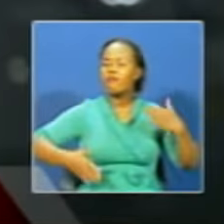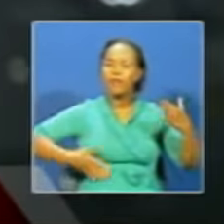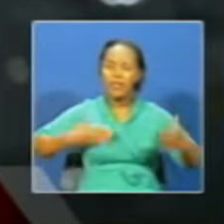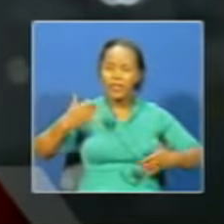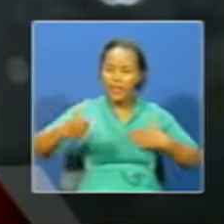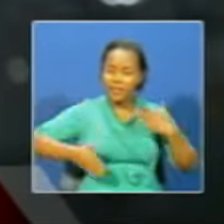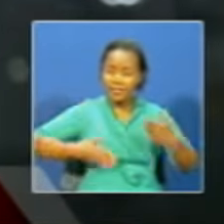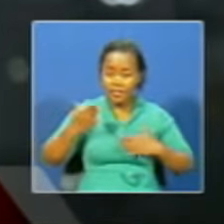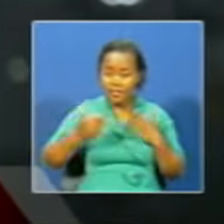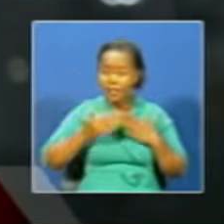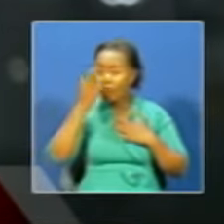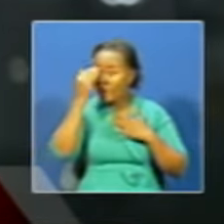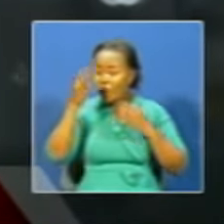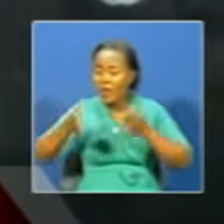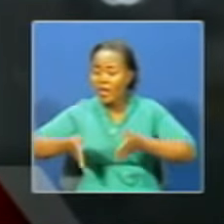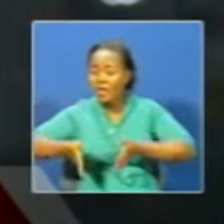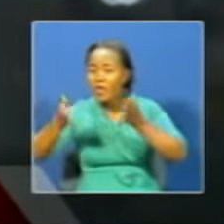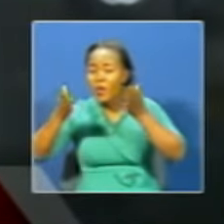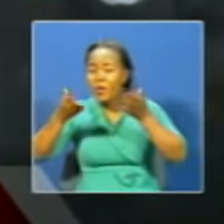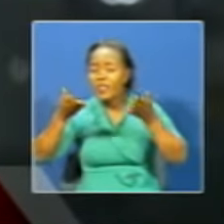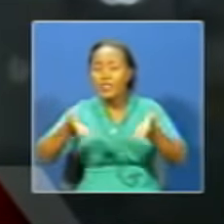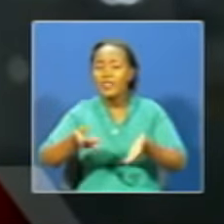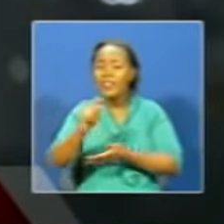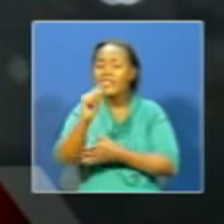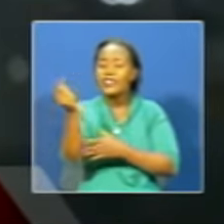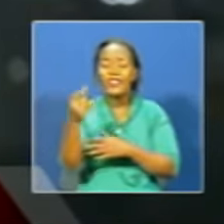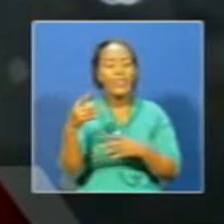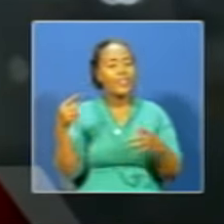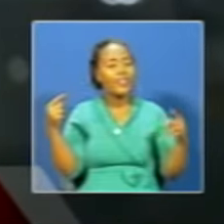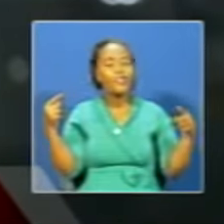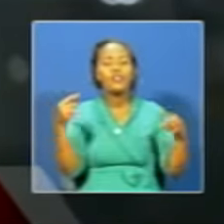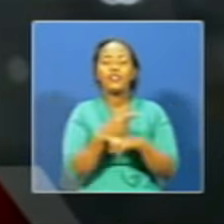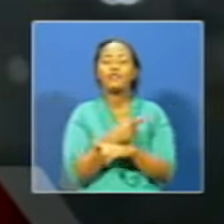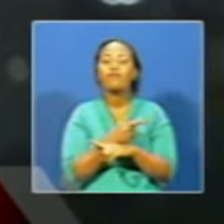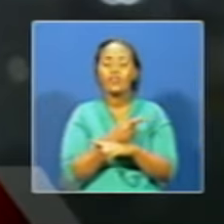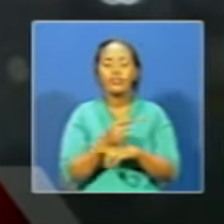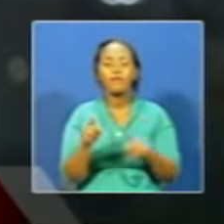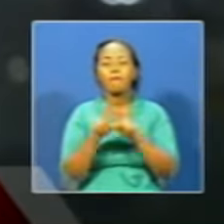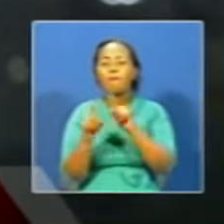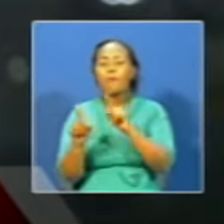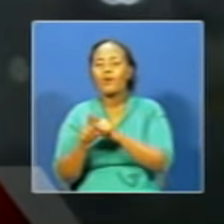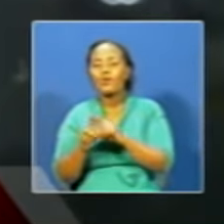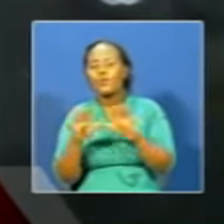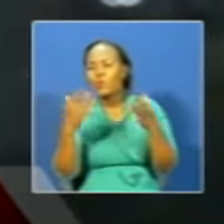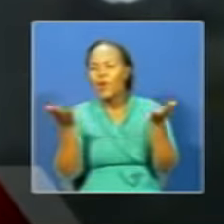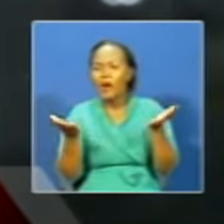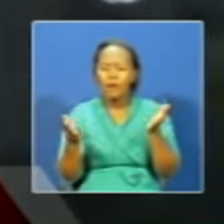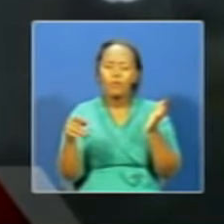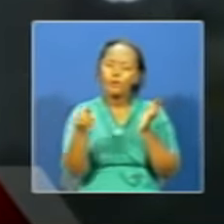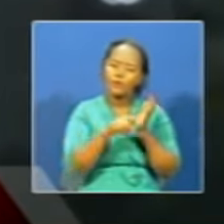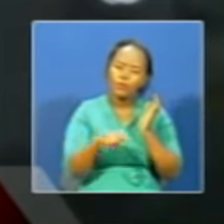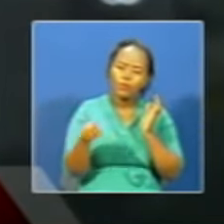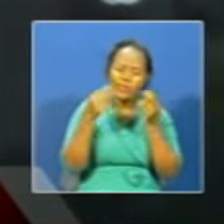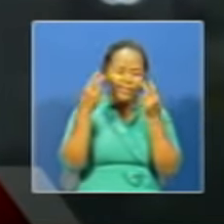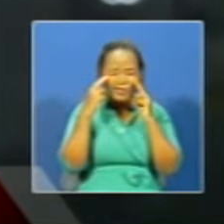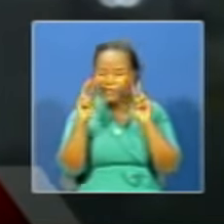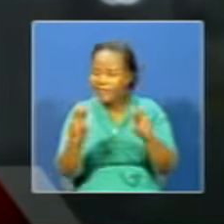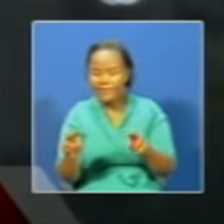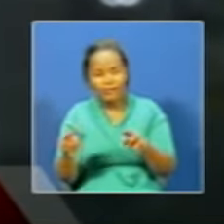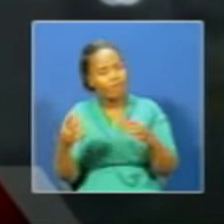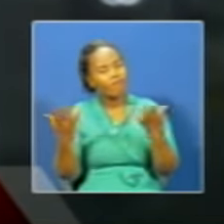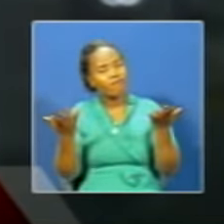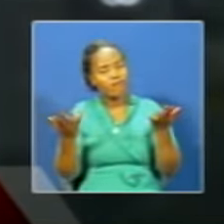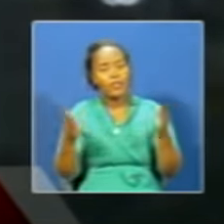are definitely very different from what you have in Europe, and also the nature I'm excited to see. So, yeah, I